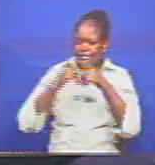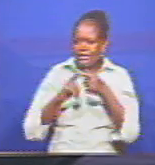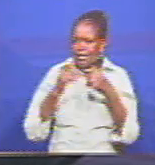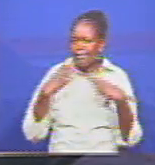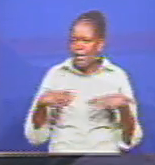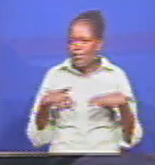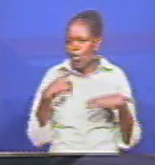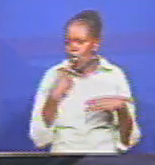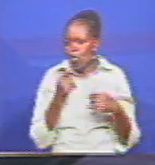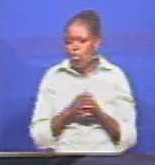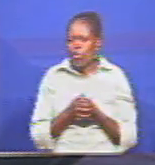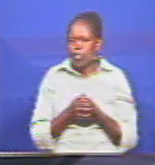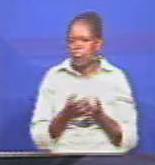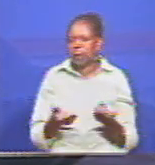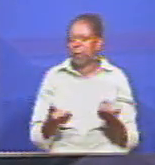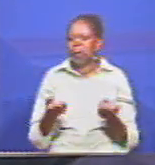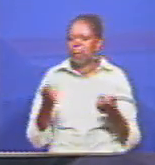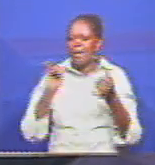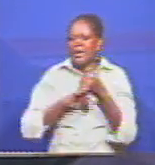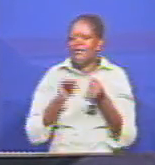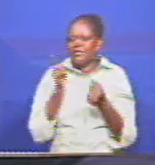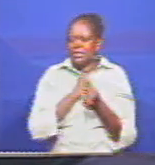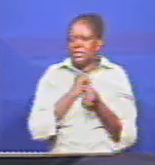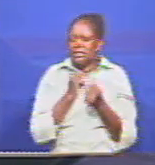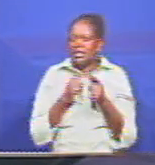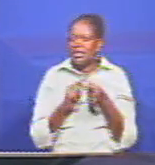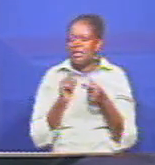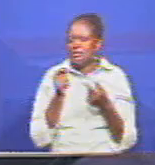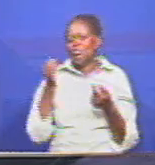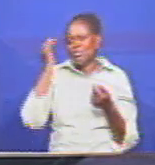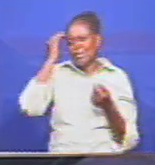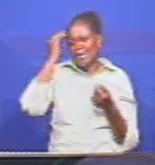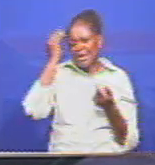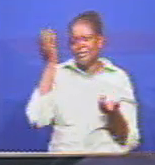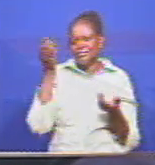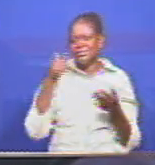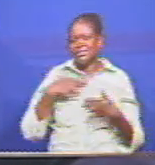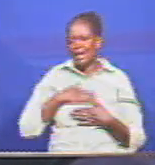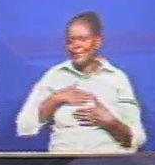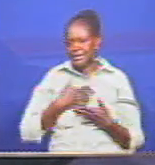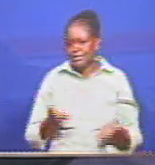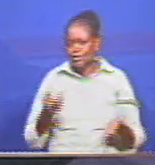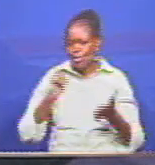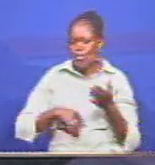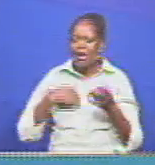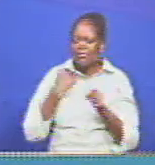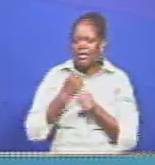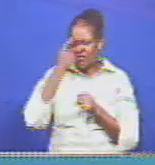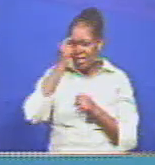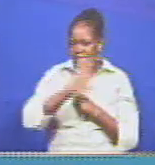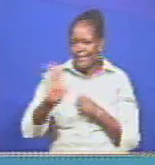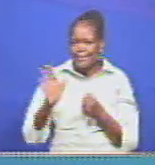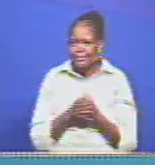they are having their own families. Yes. And of course they are remembering and they are appreciating what we have done for them.